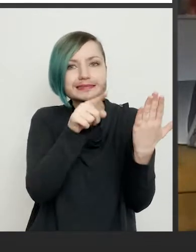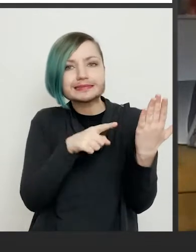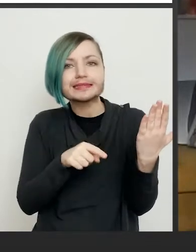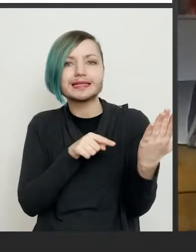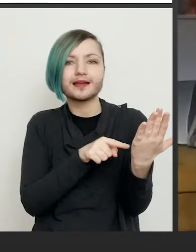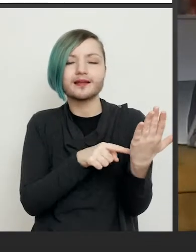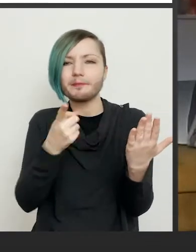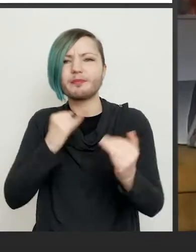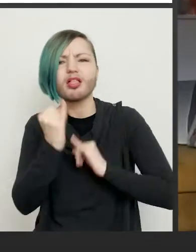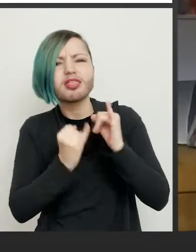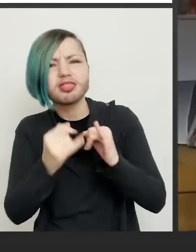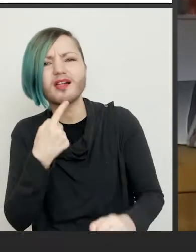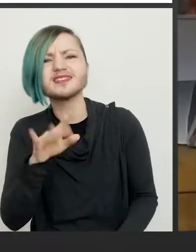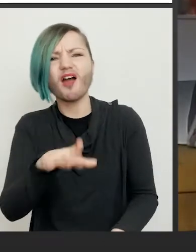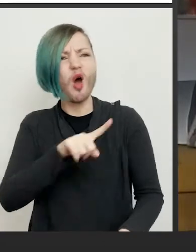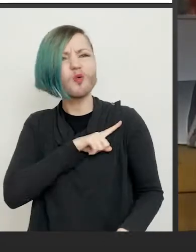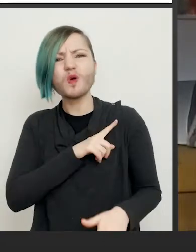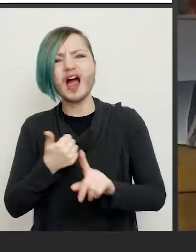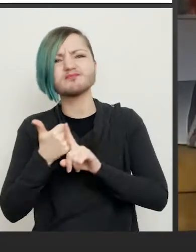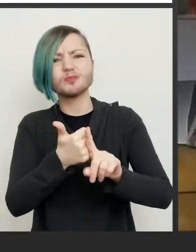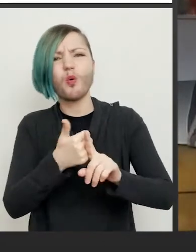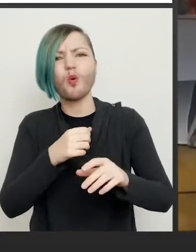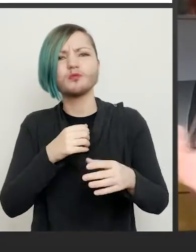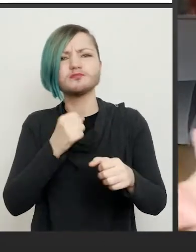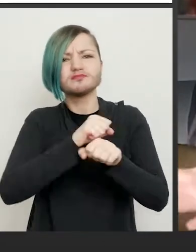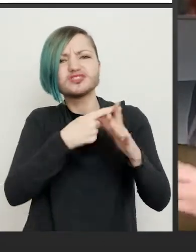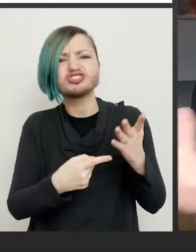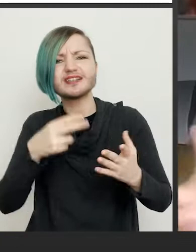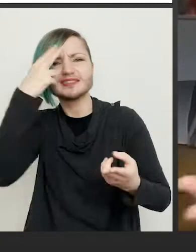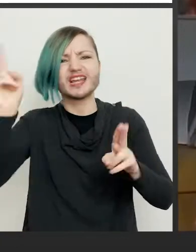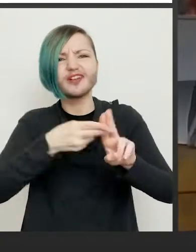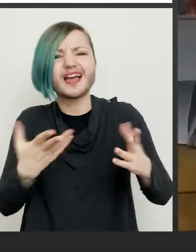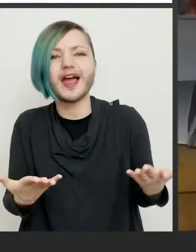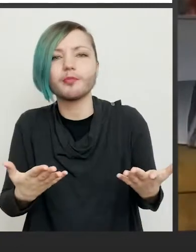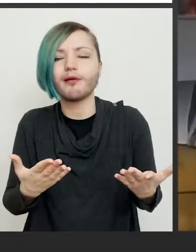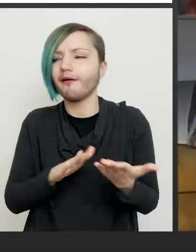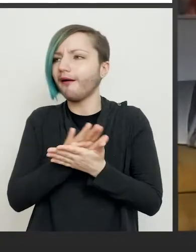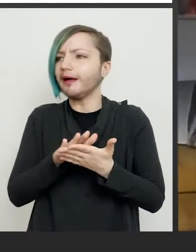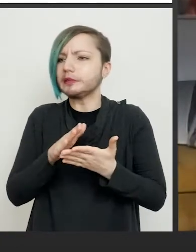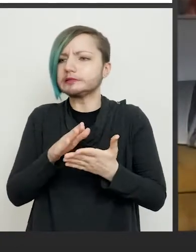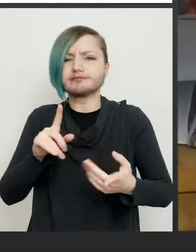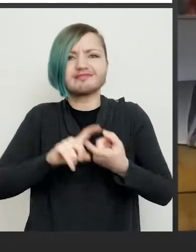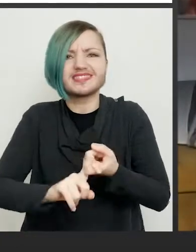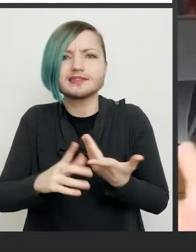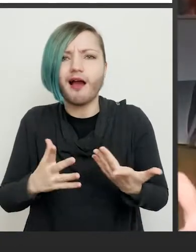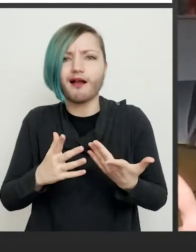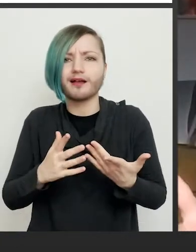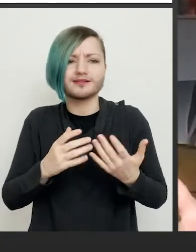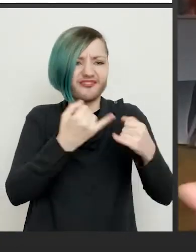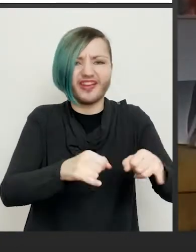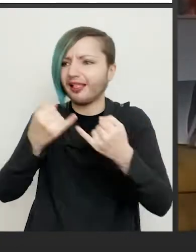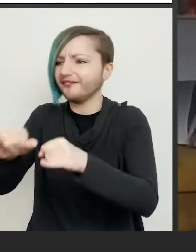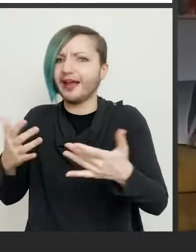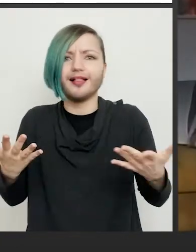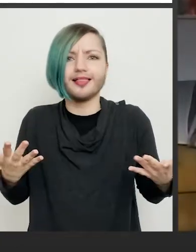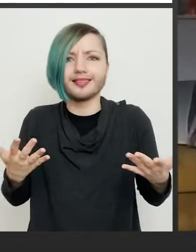they're also criticized for enforcing stereotypes. And it's almost like you're caught in you're damned if you do, you're